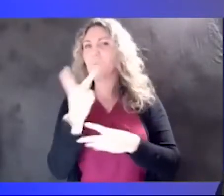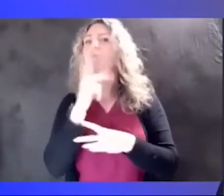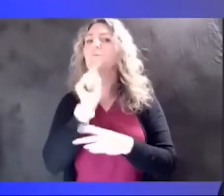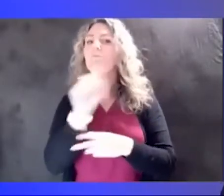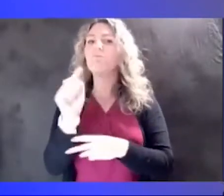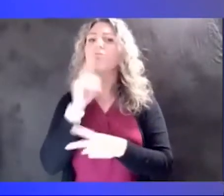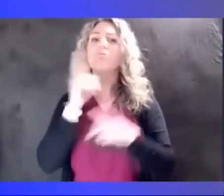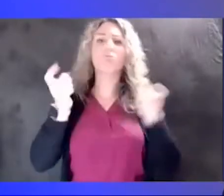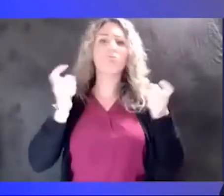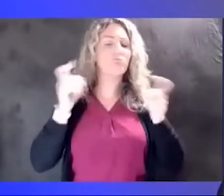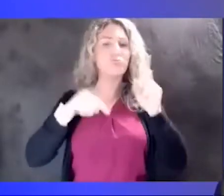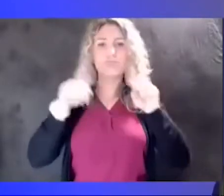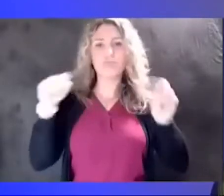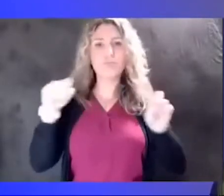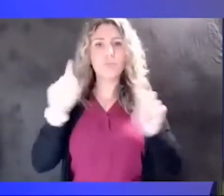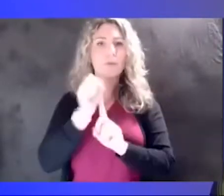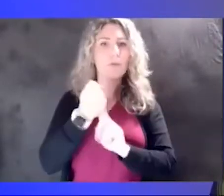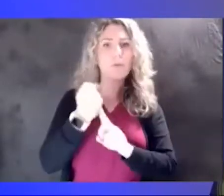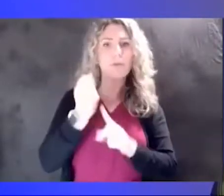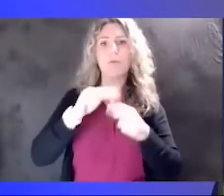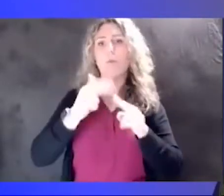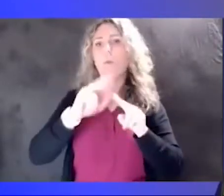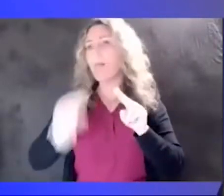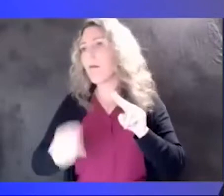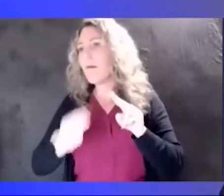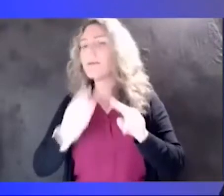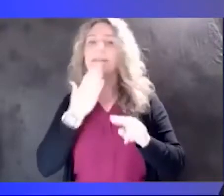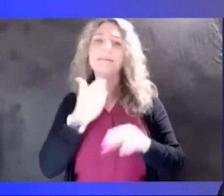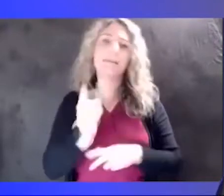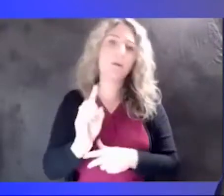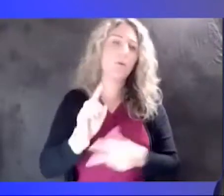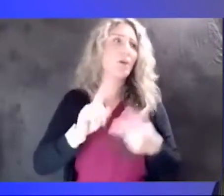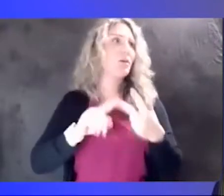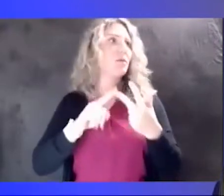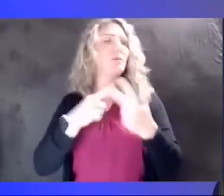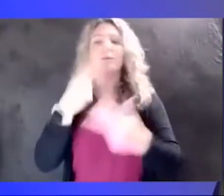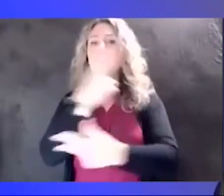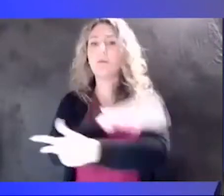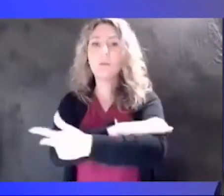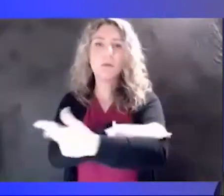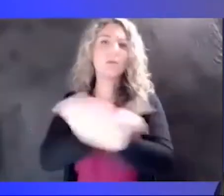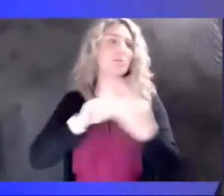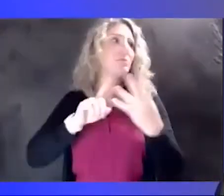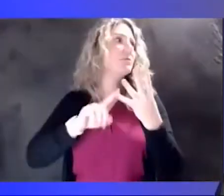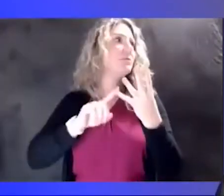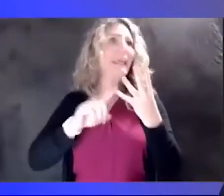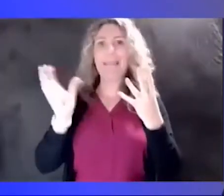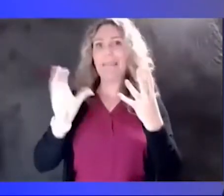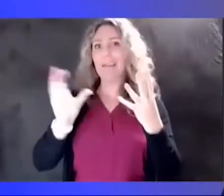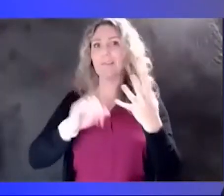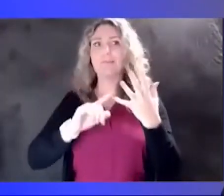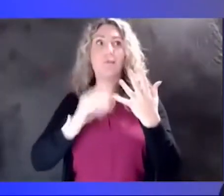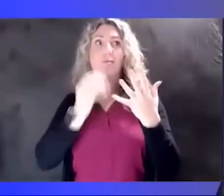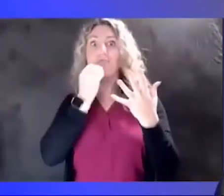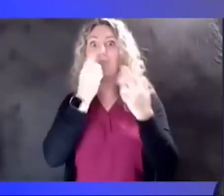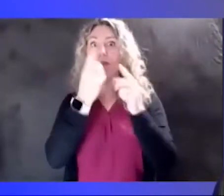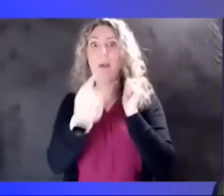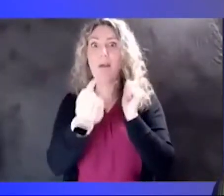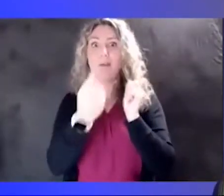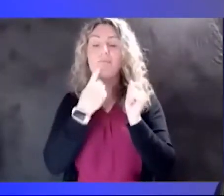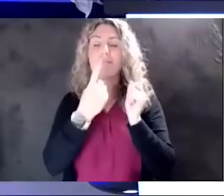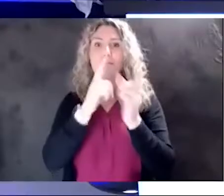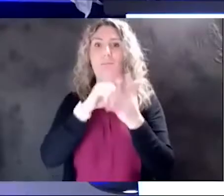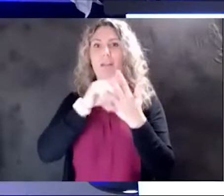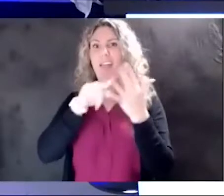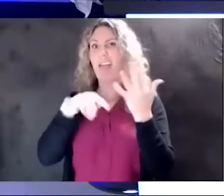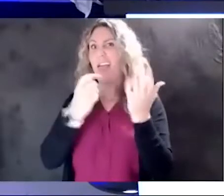of cases: weight loss, diabetes, high blood pressure, cholesterol, food allergies, kind of a little bit of this and a little bit of that.